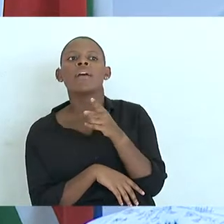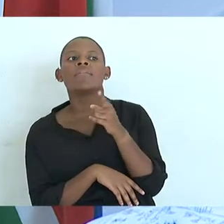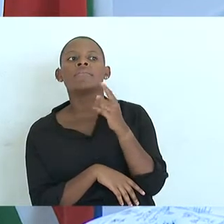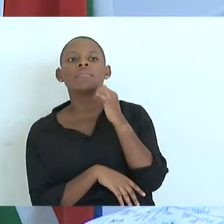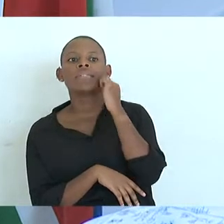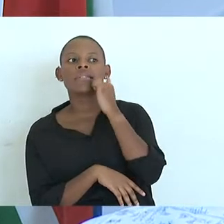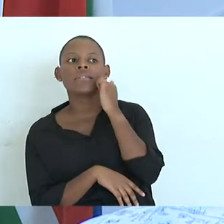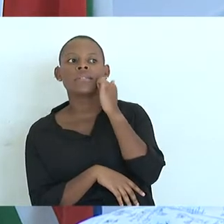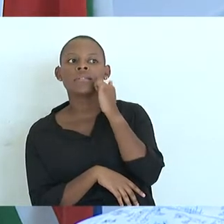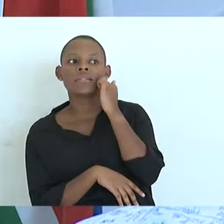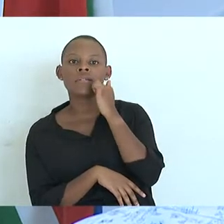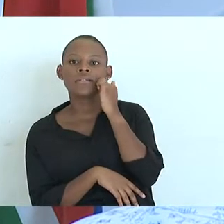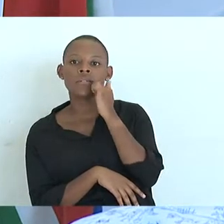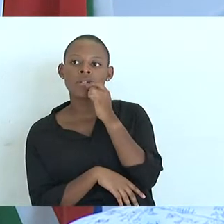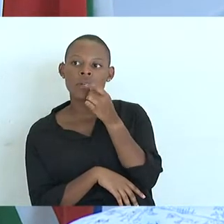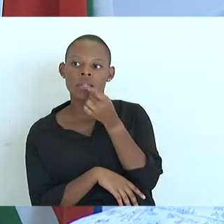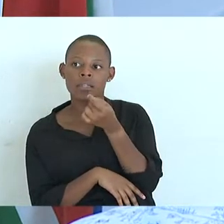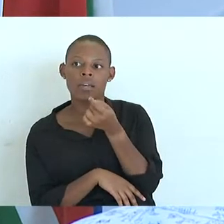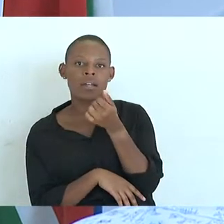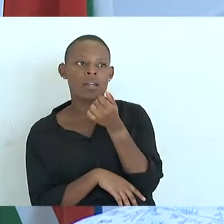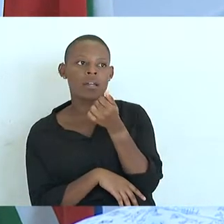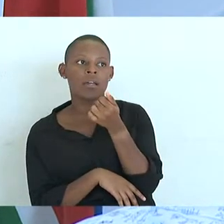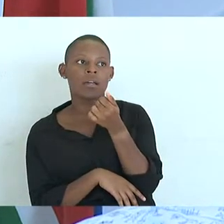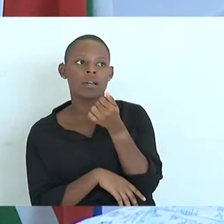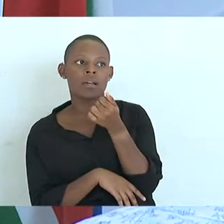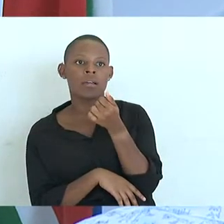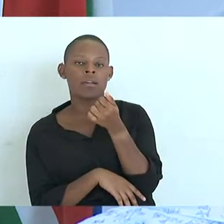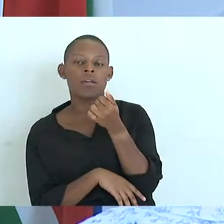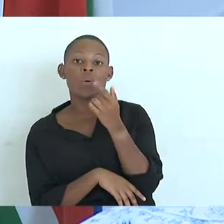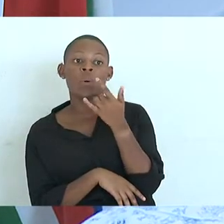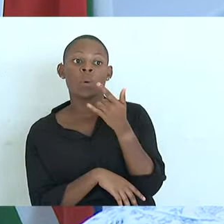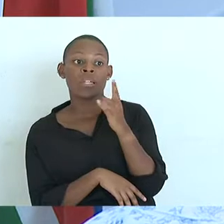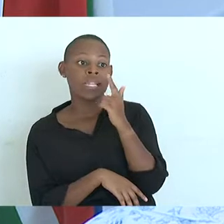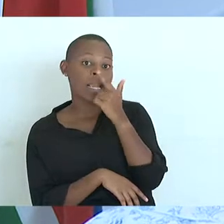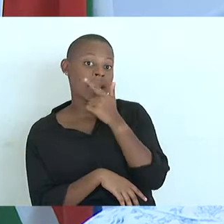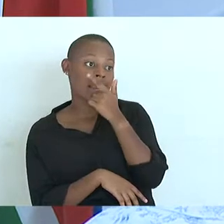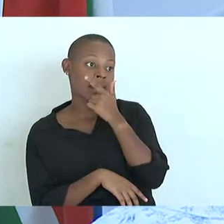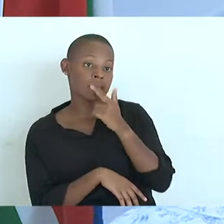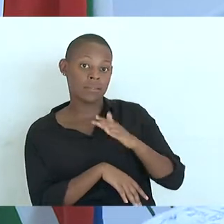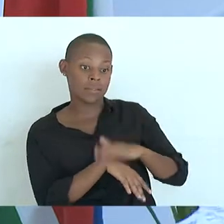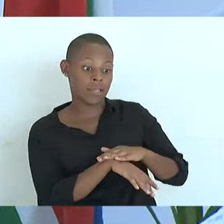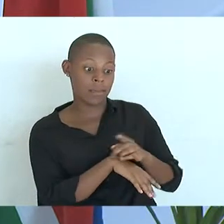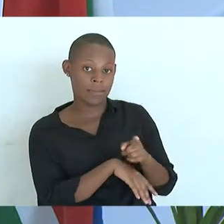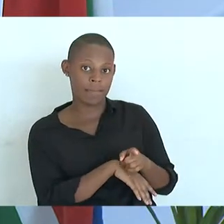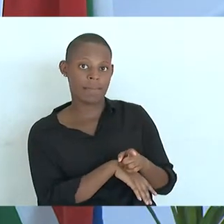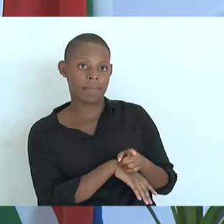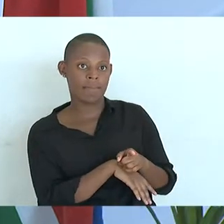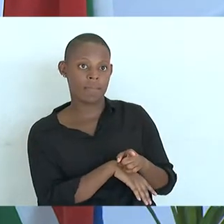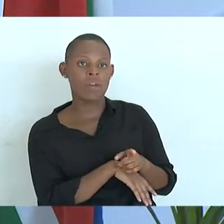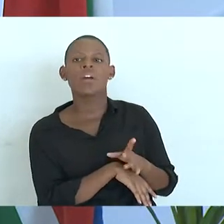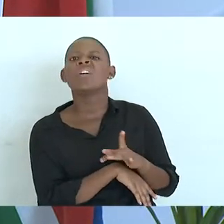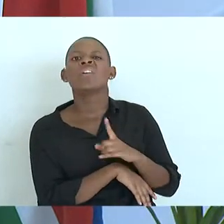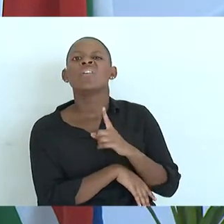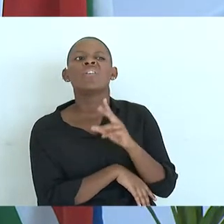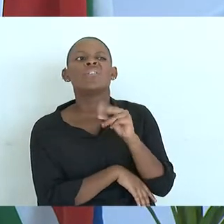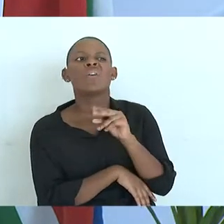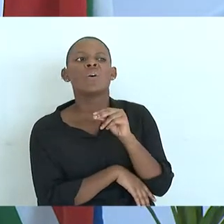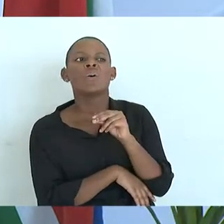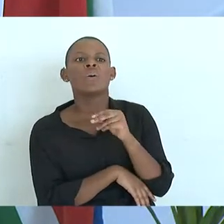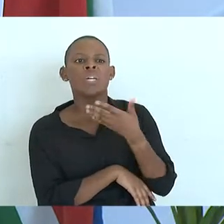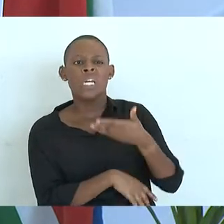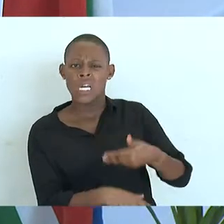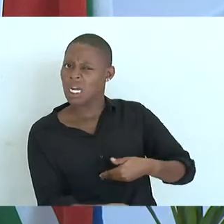leave at lunchtime. So hayi ngoba ngithi ulambekile